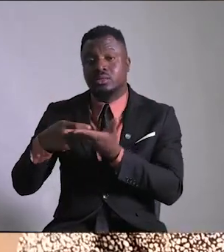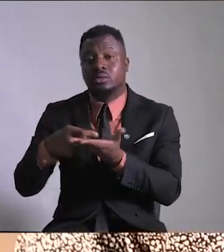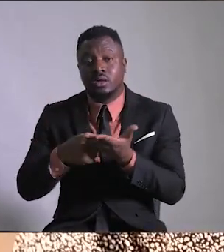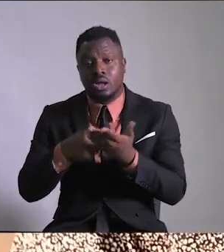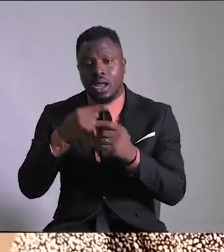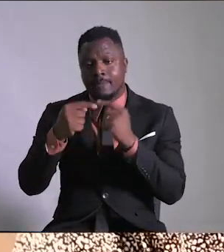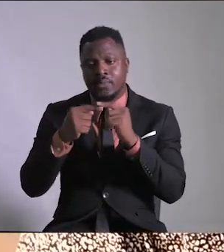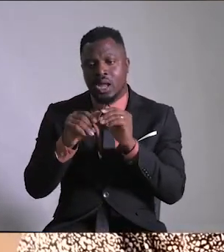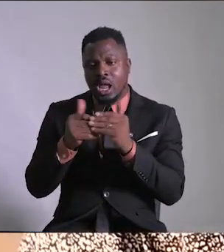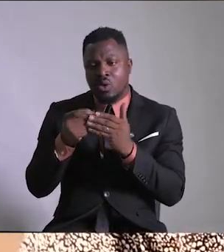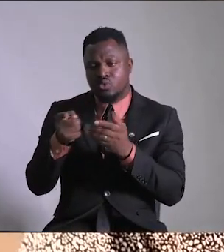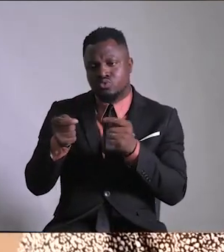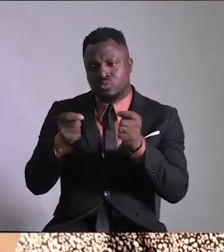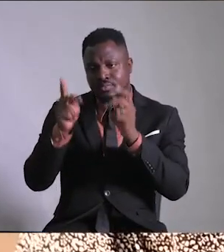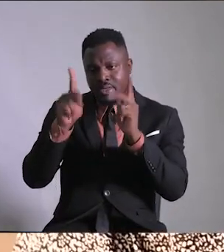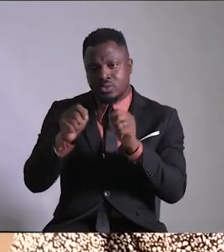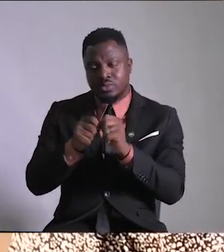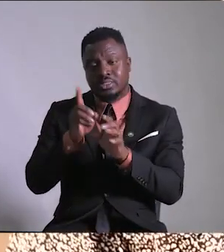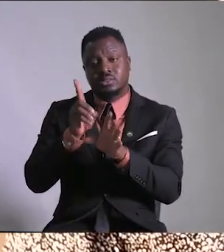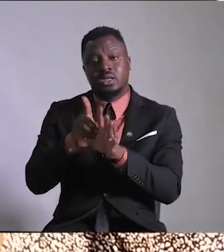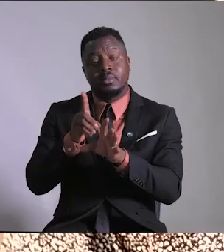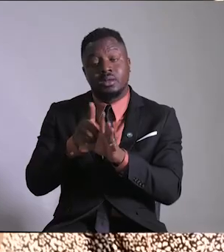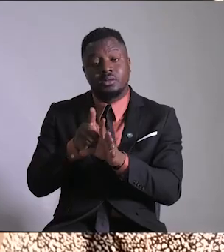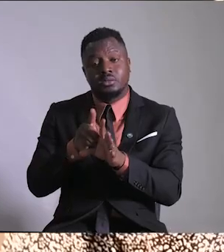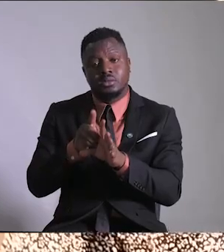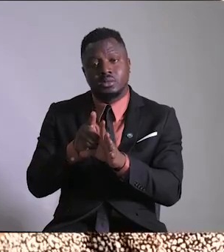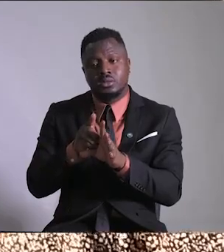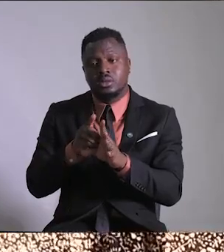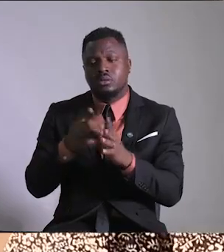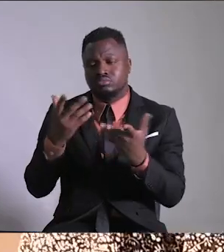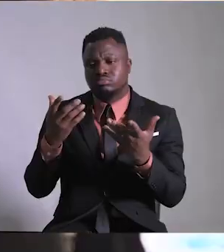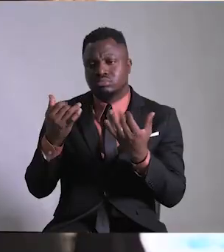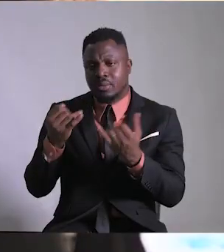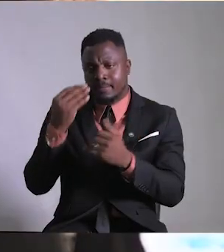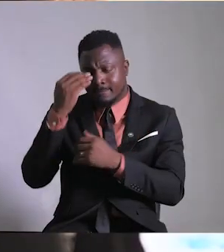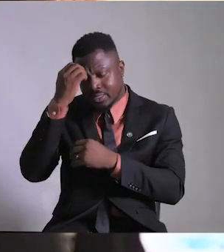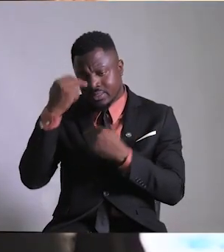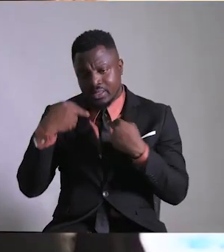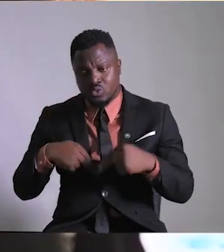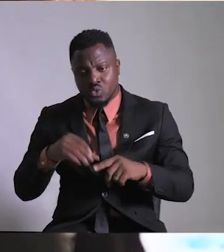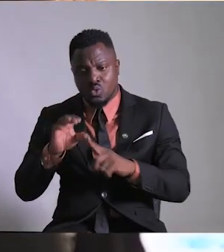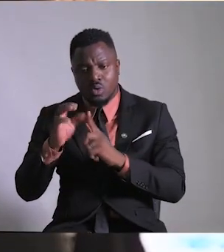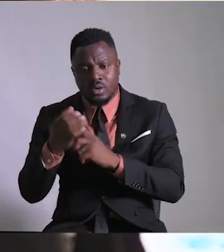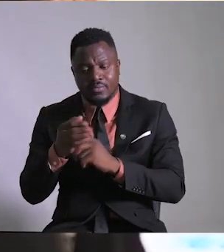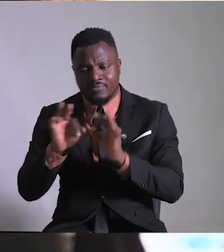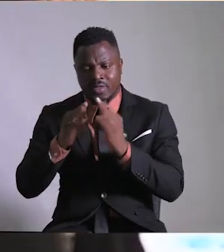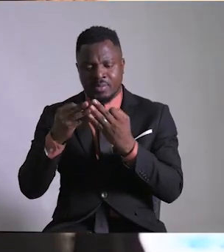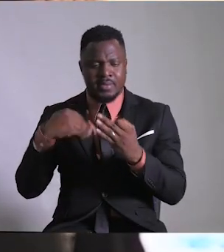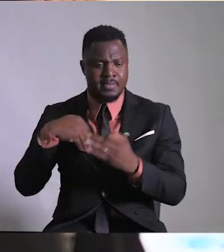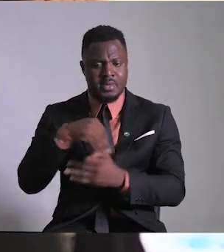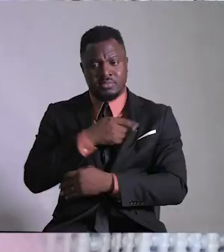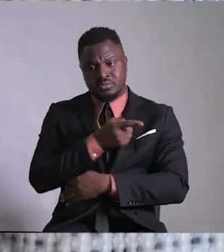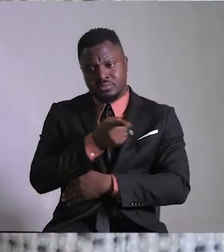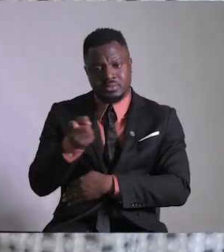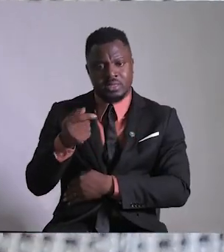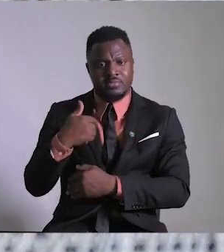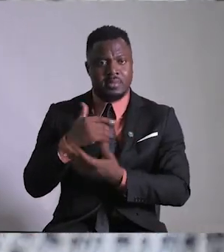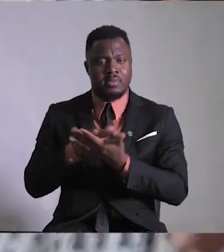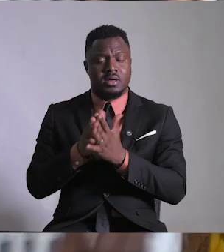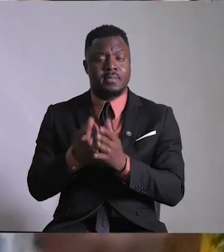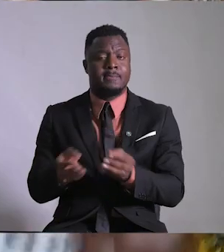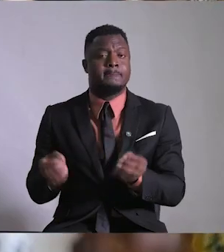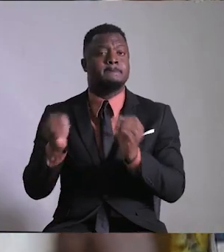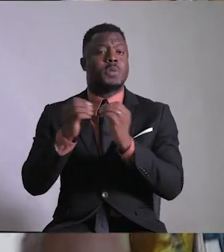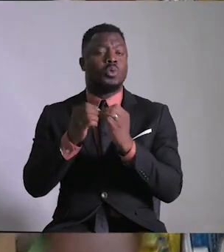discussion about how to handle persons with disabilities, persons living with mental health conditions, family members